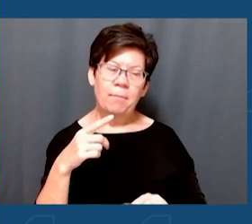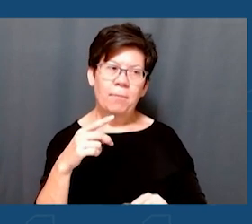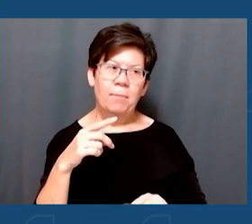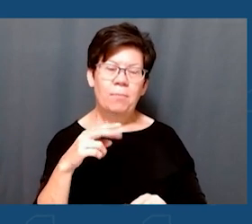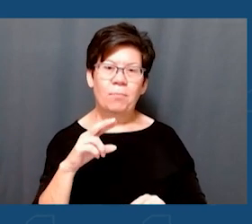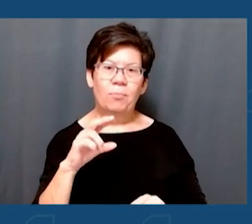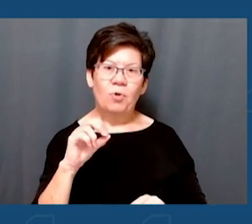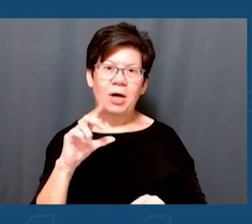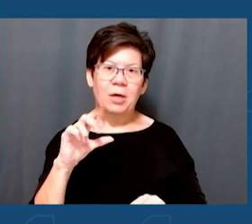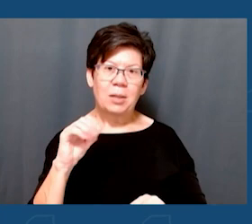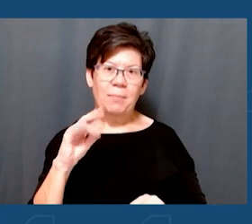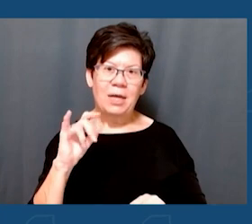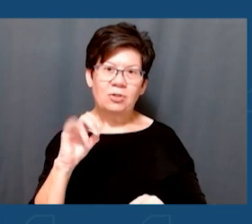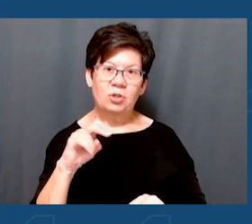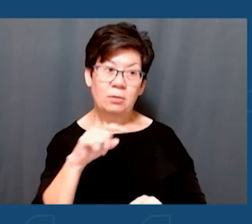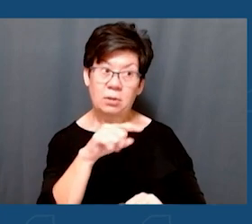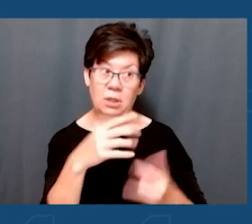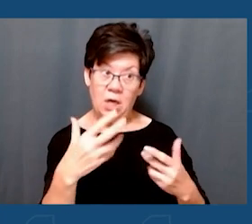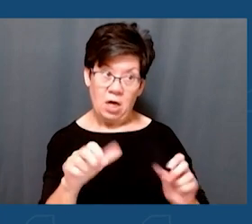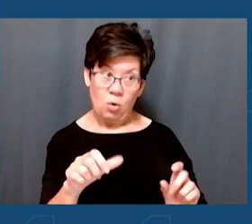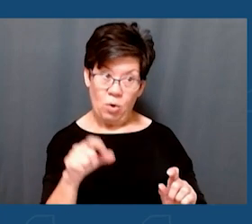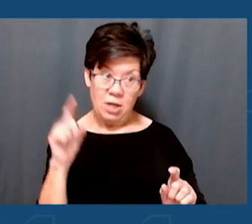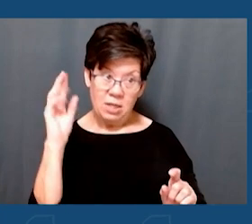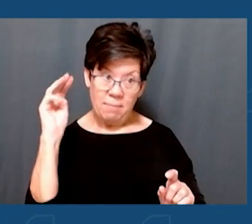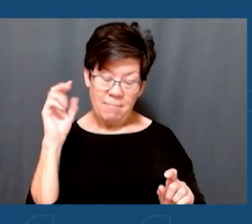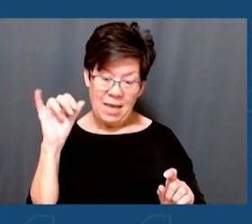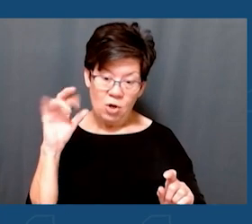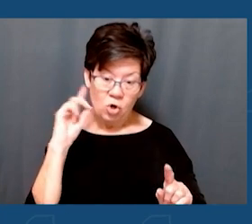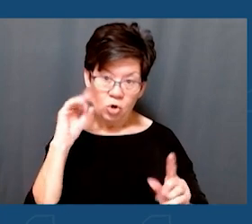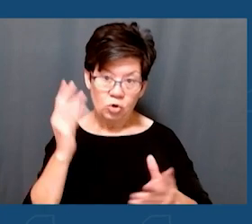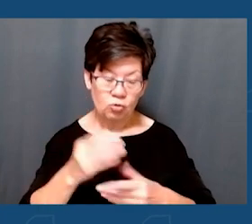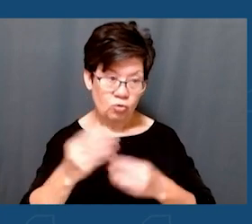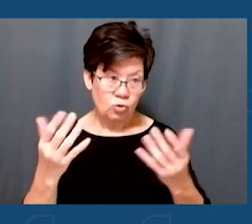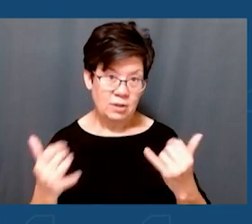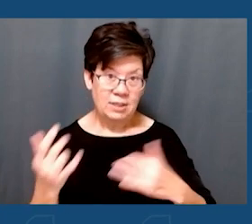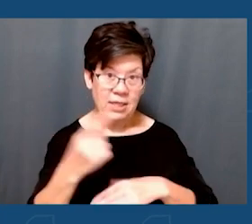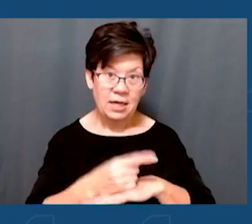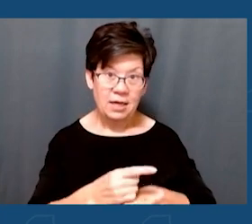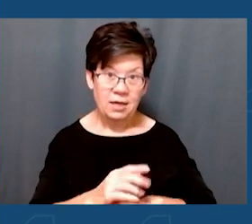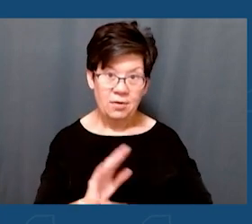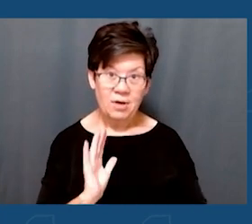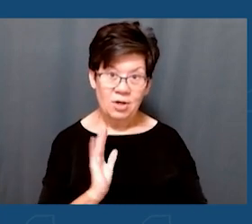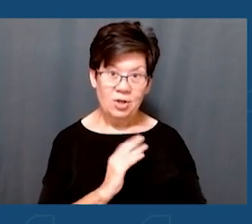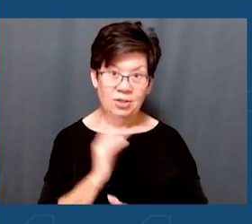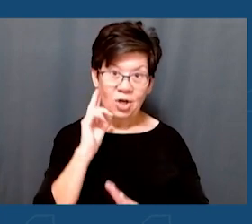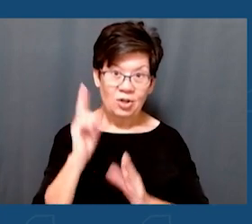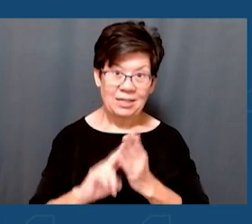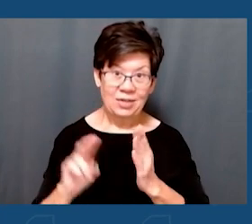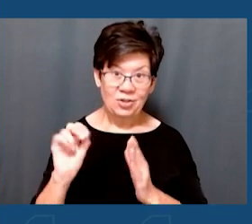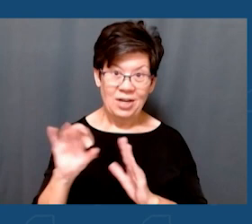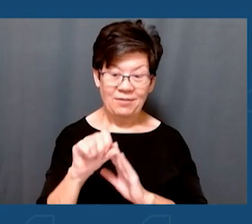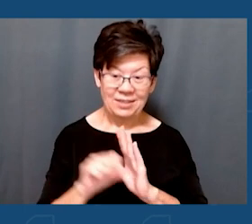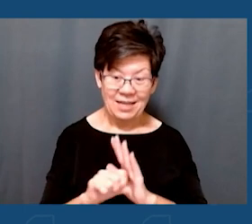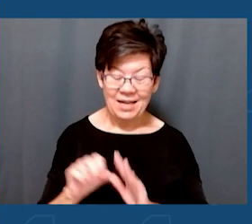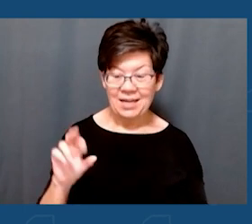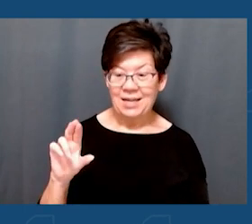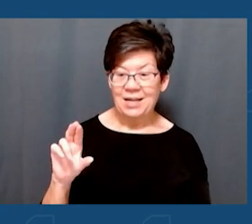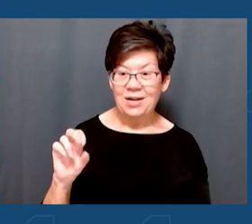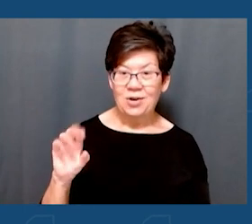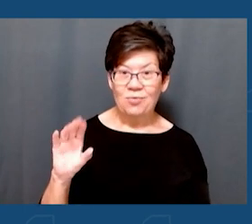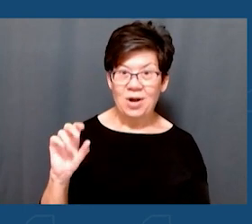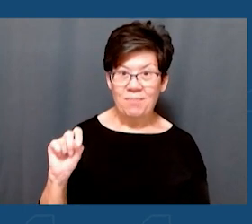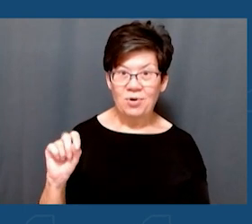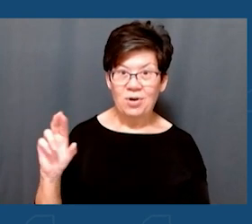don't want the mayor to deliver that proclamation today because our Secretary of State, Robert Rodriguez,